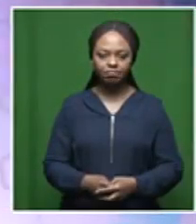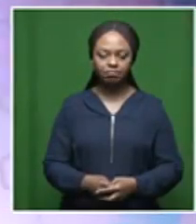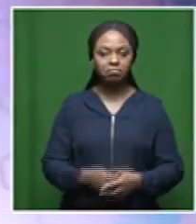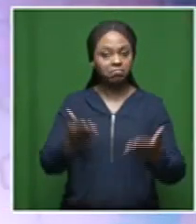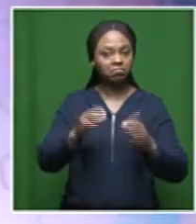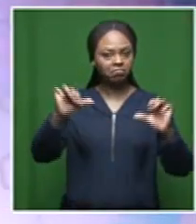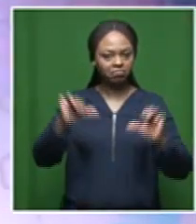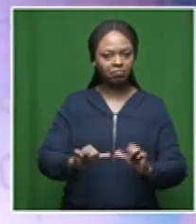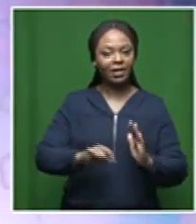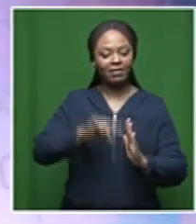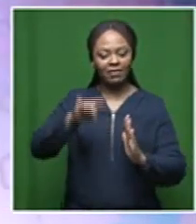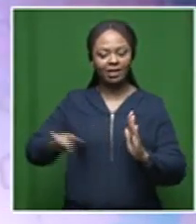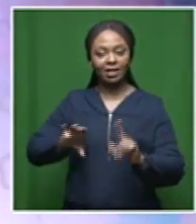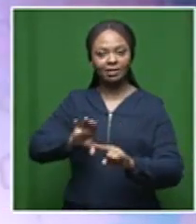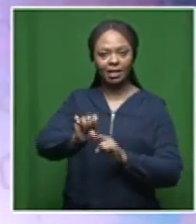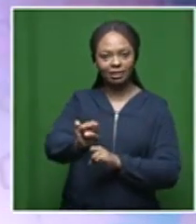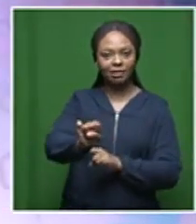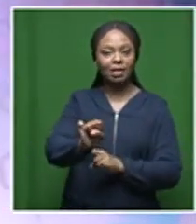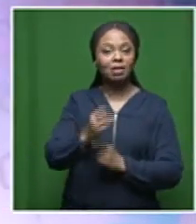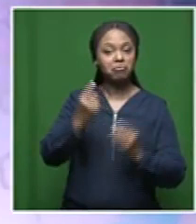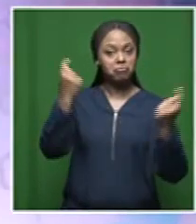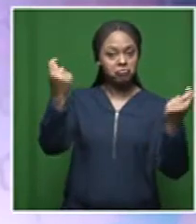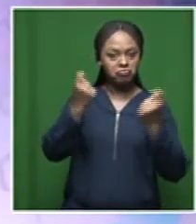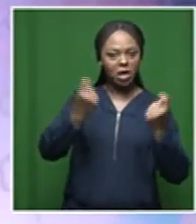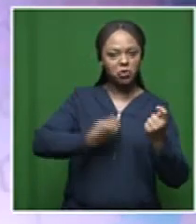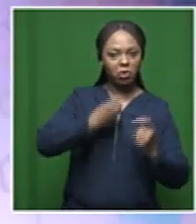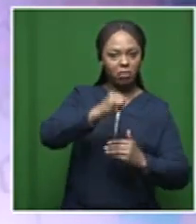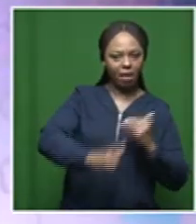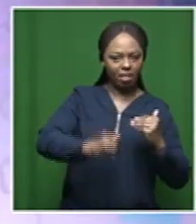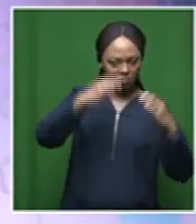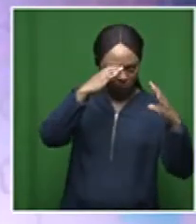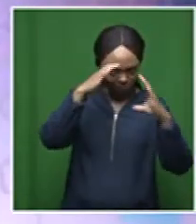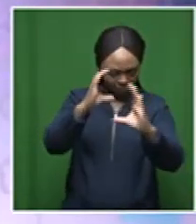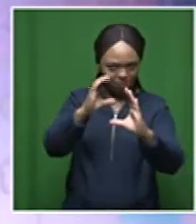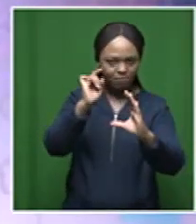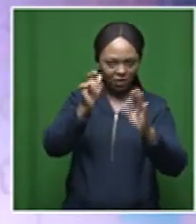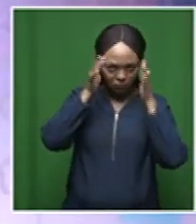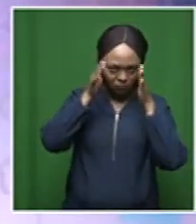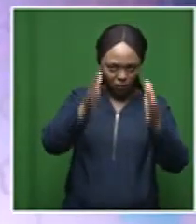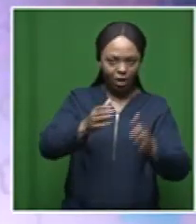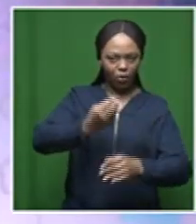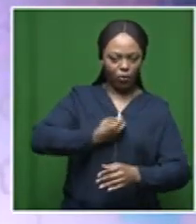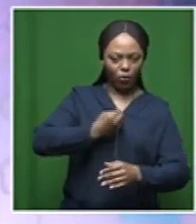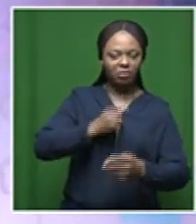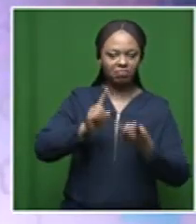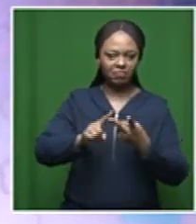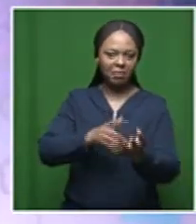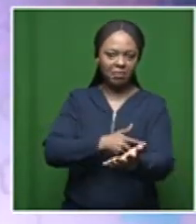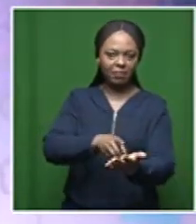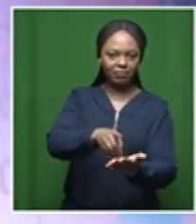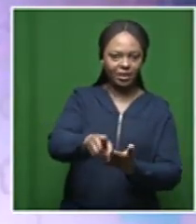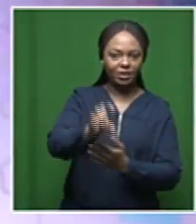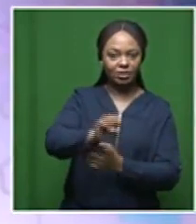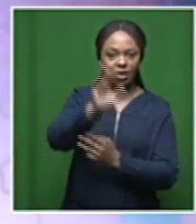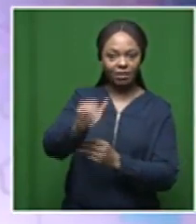Welcome back to Vital Signs. Now, as we commemorate Youth Month, we put the spotlight on youth and blood donation. Now, according to South African National Blood